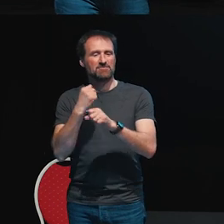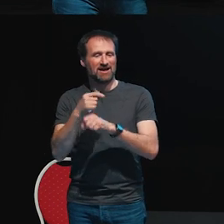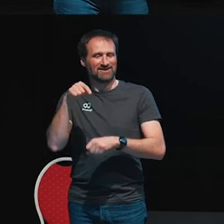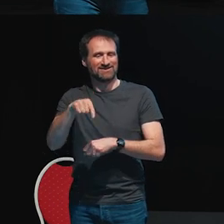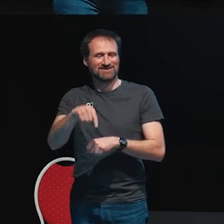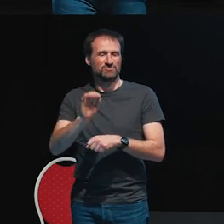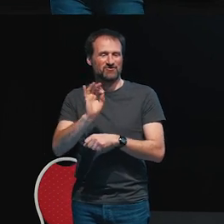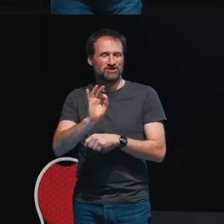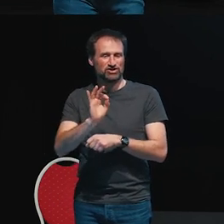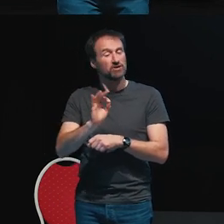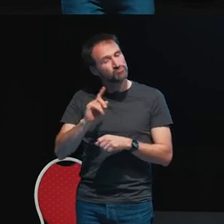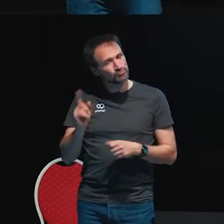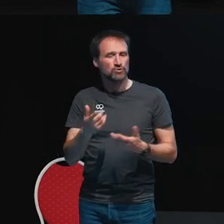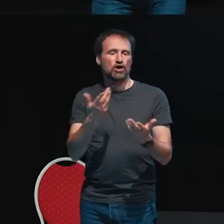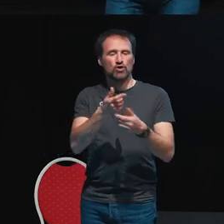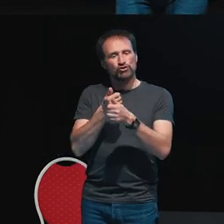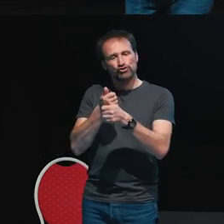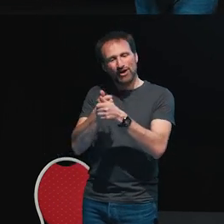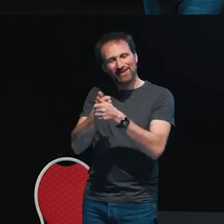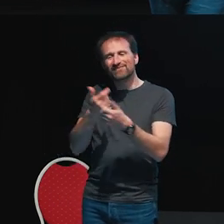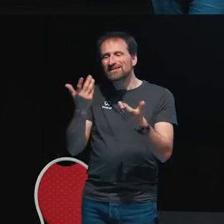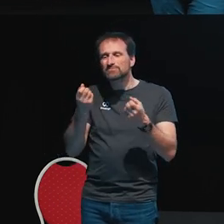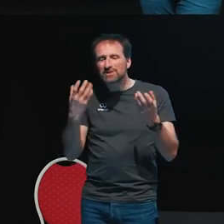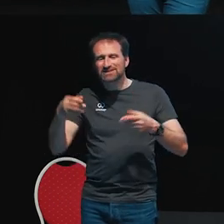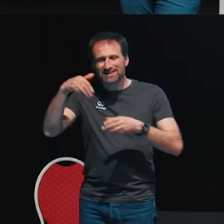way to track what's happening inside of the browser development.